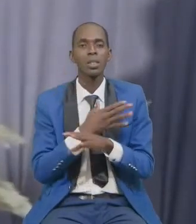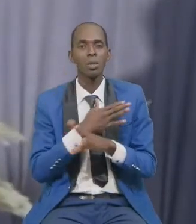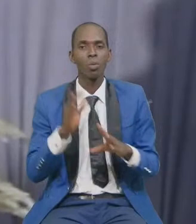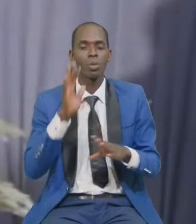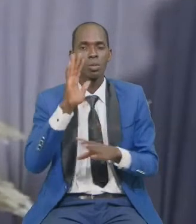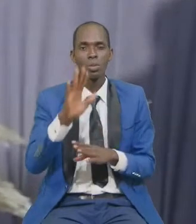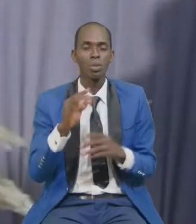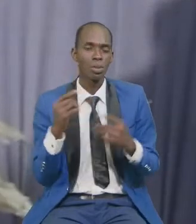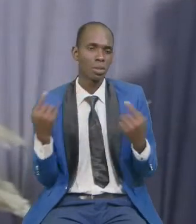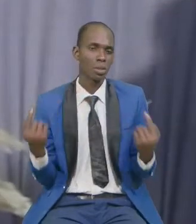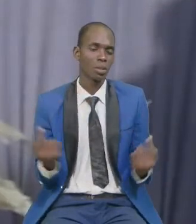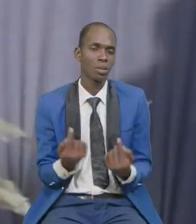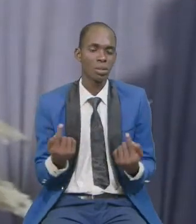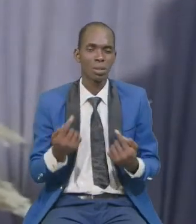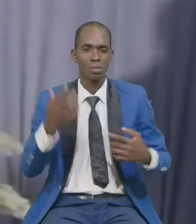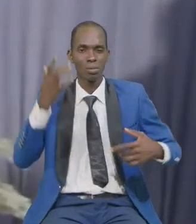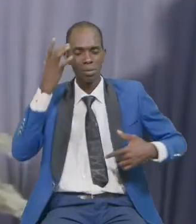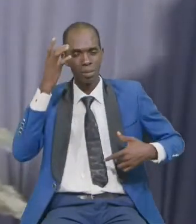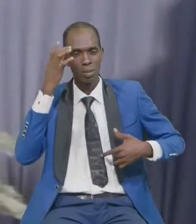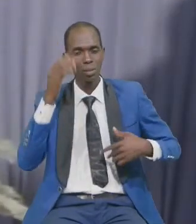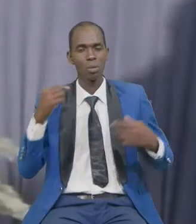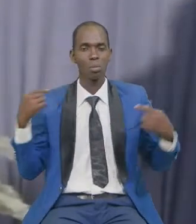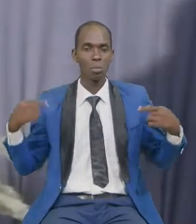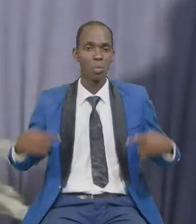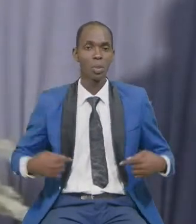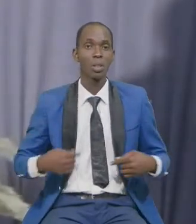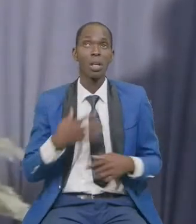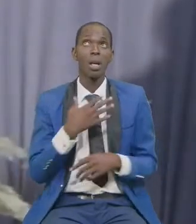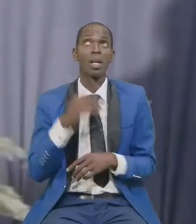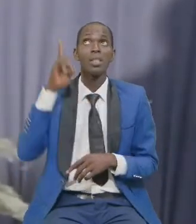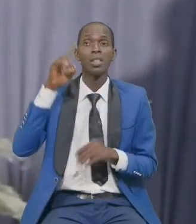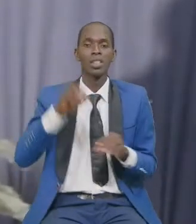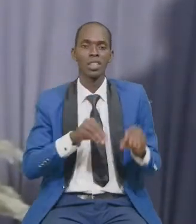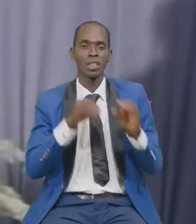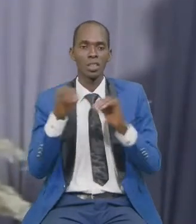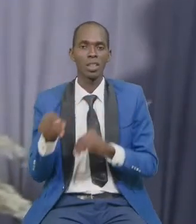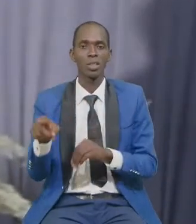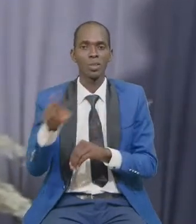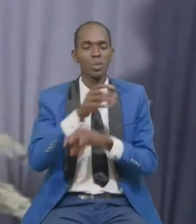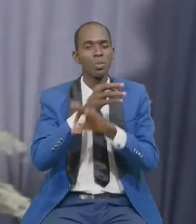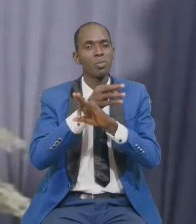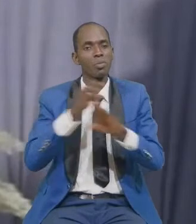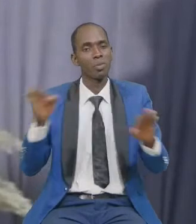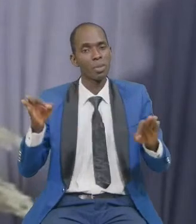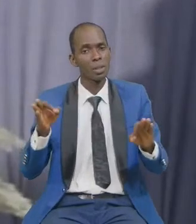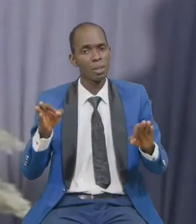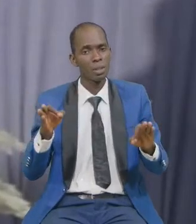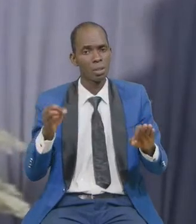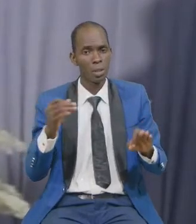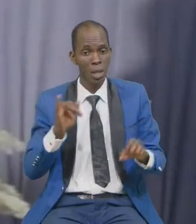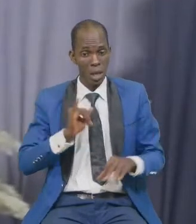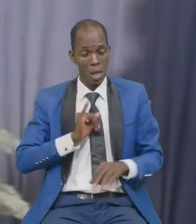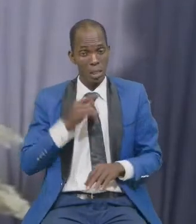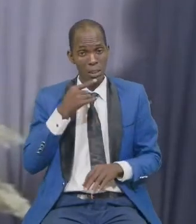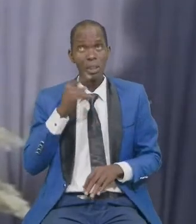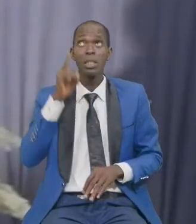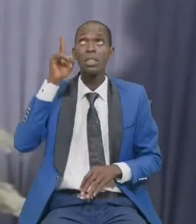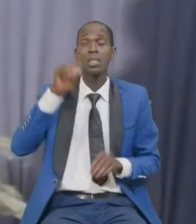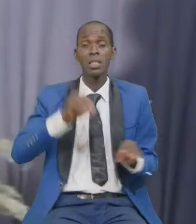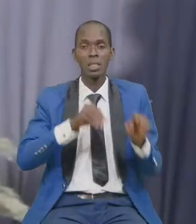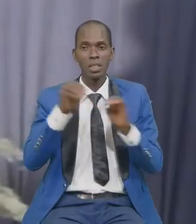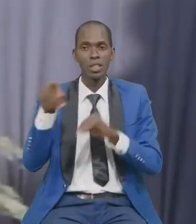infirmity. And it sets you free. I said, he set you